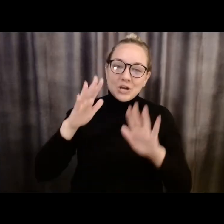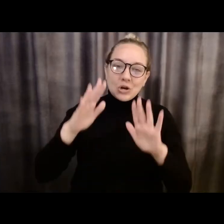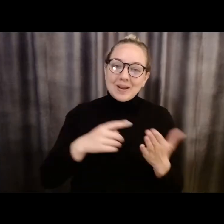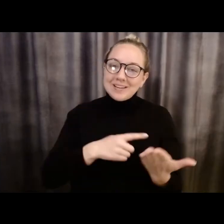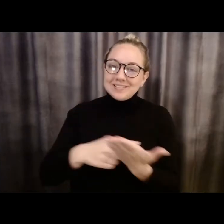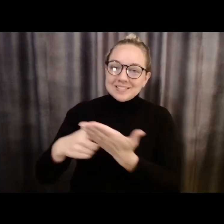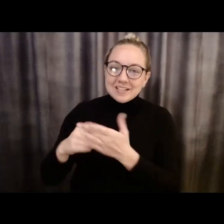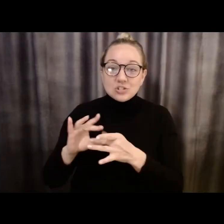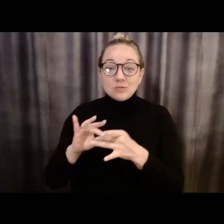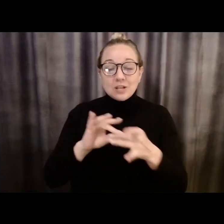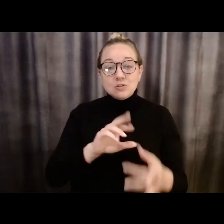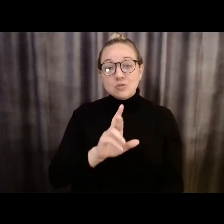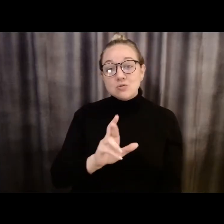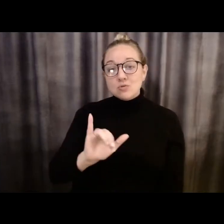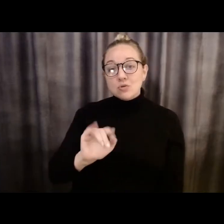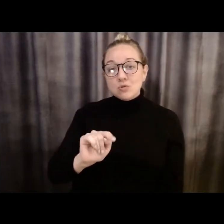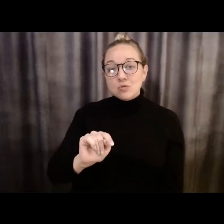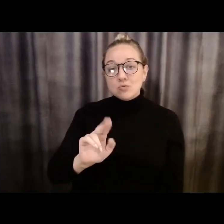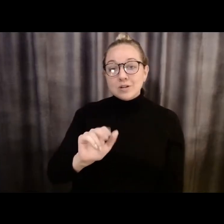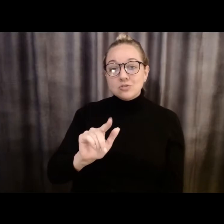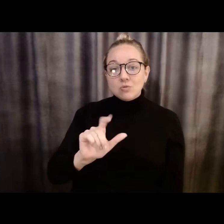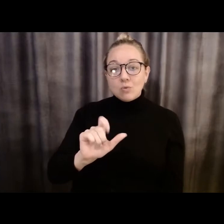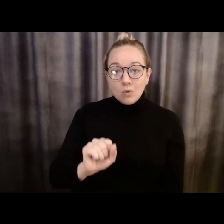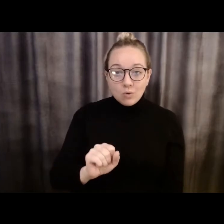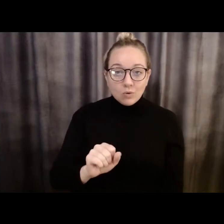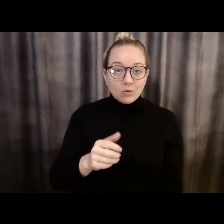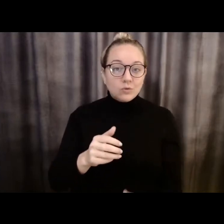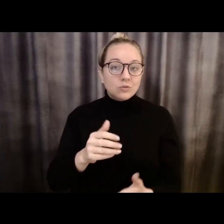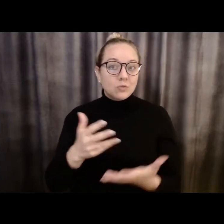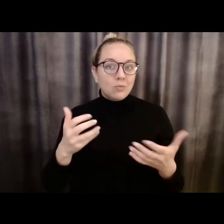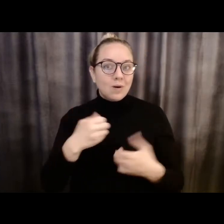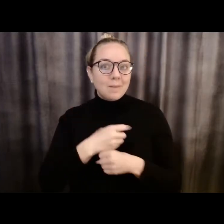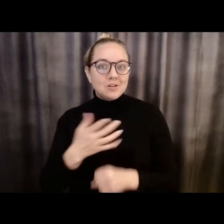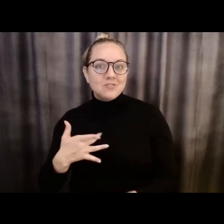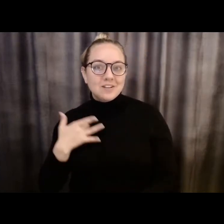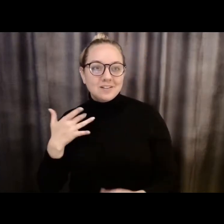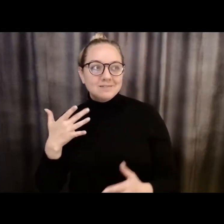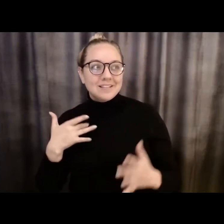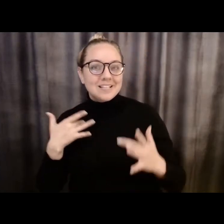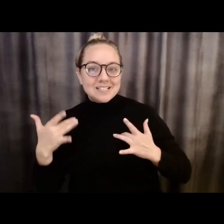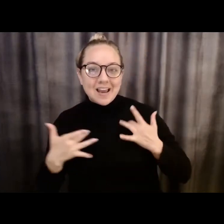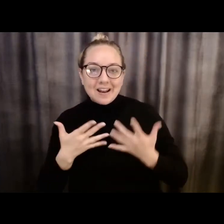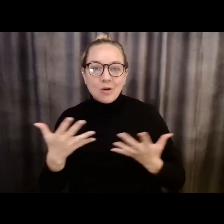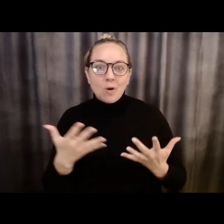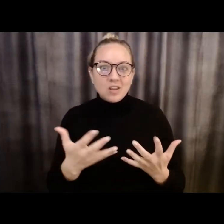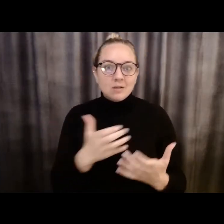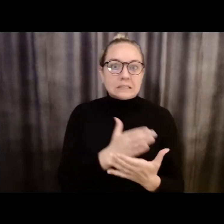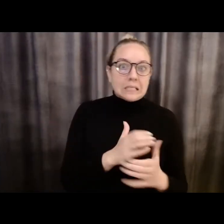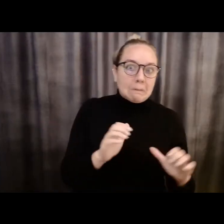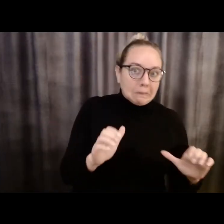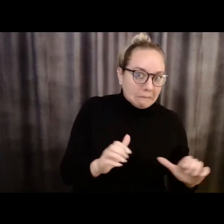rituals, what you were excited about, what you were like, no, I'm leaving this behind, and all of those things.